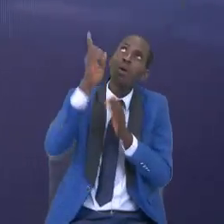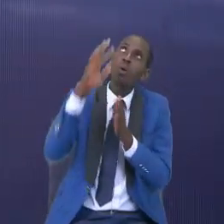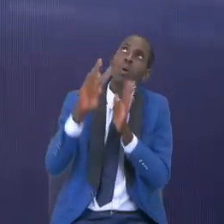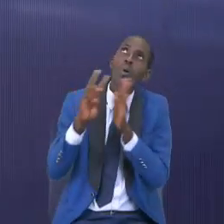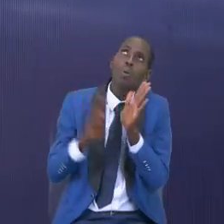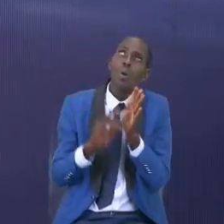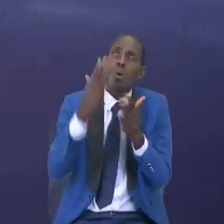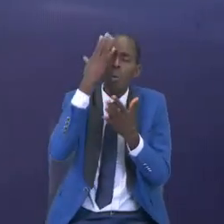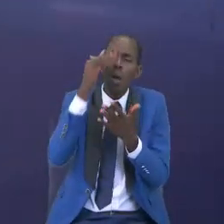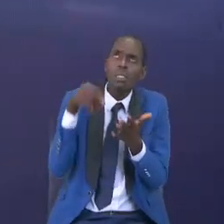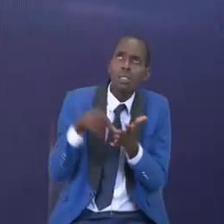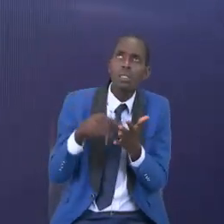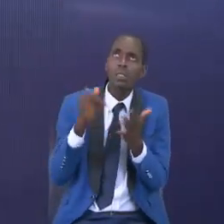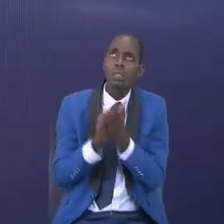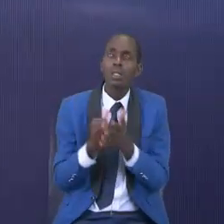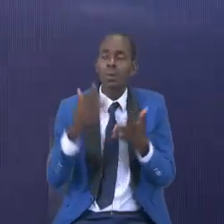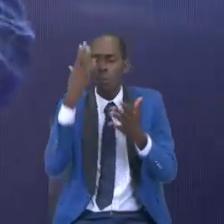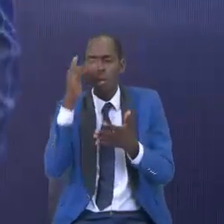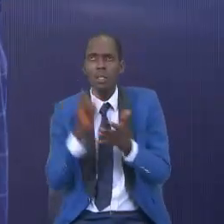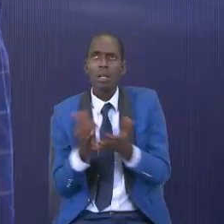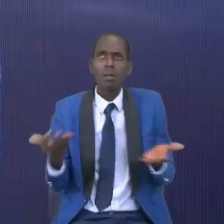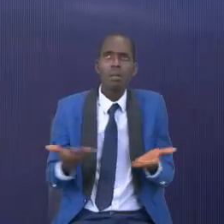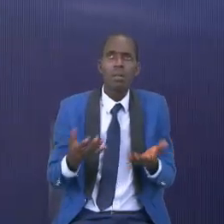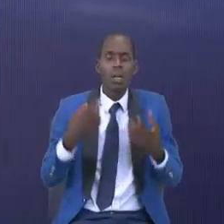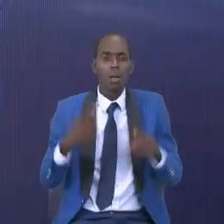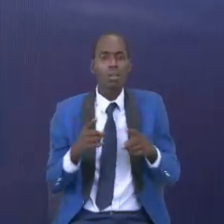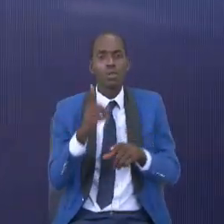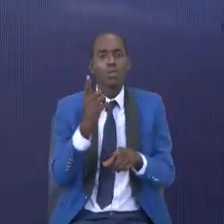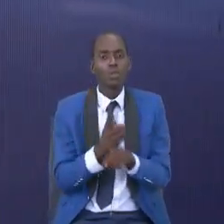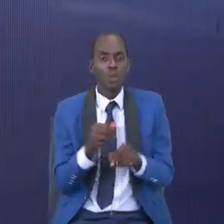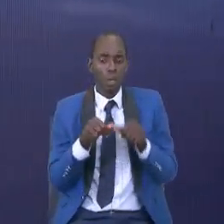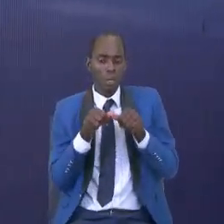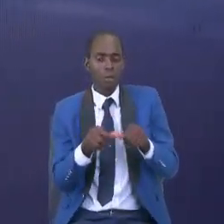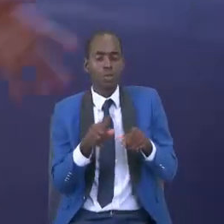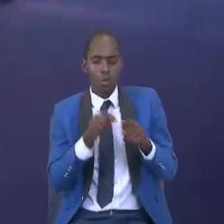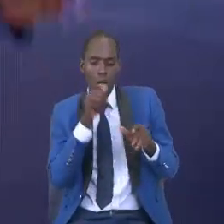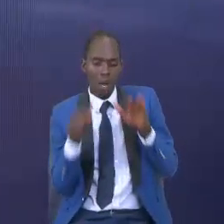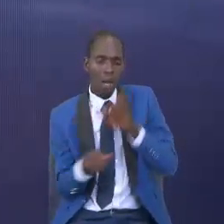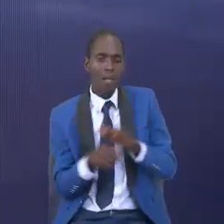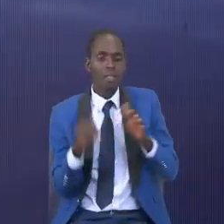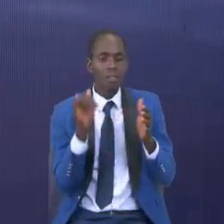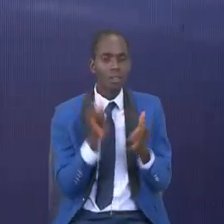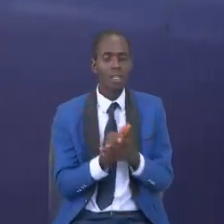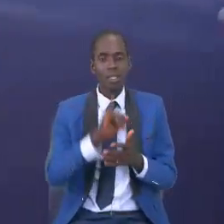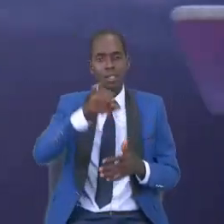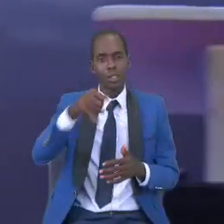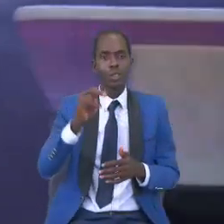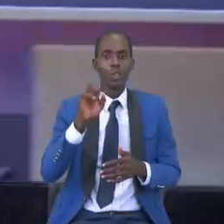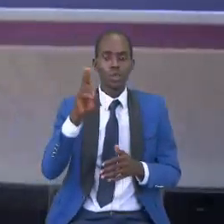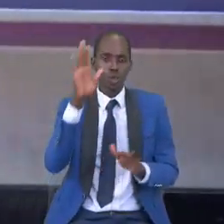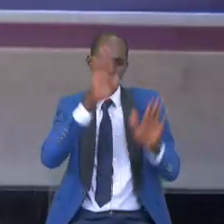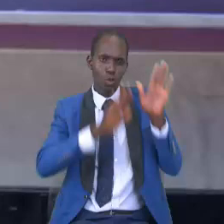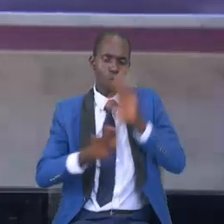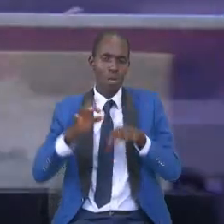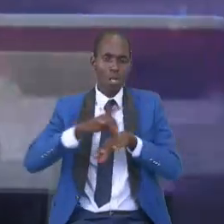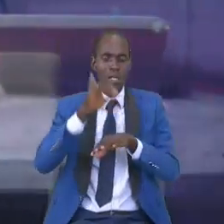this, why that, and you continue keeping that carnal Jonah there, troubles continue. And